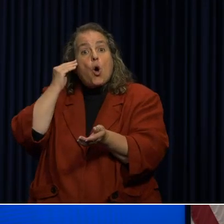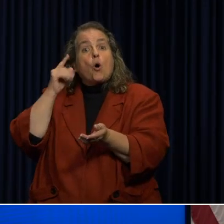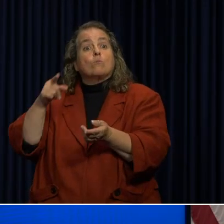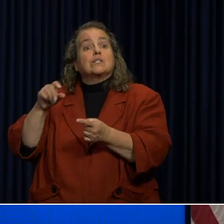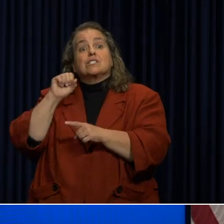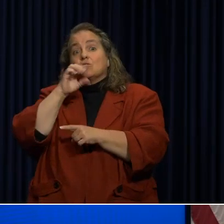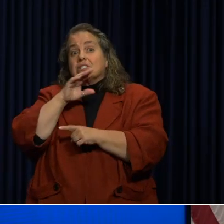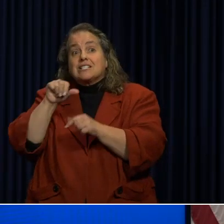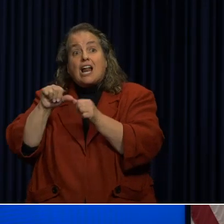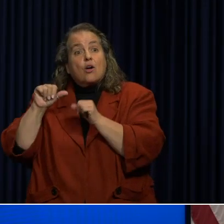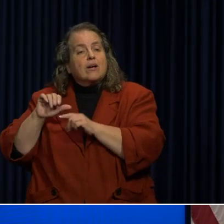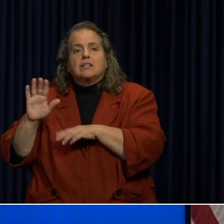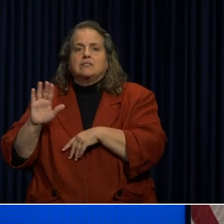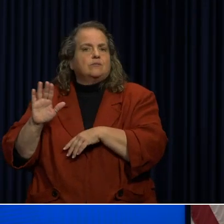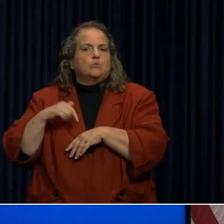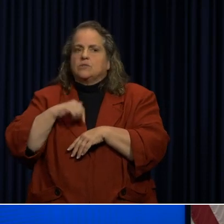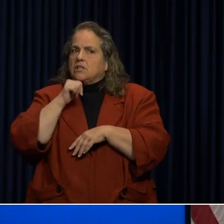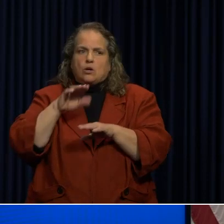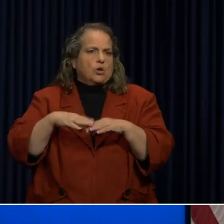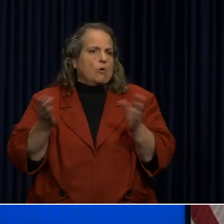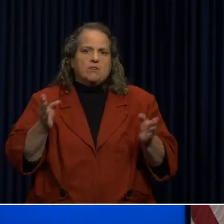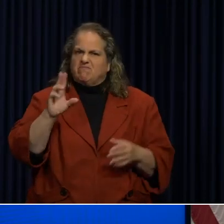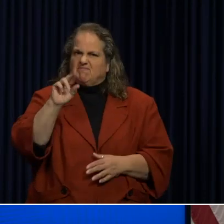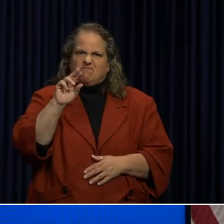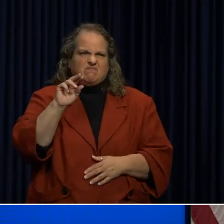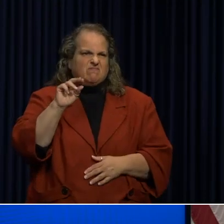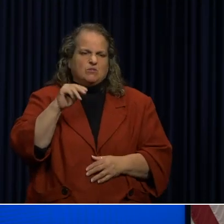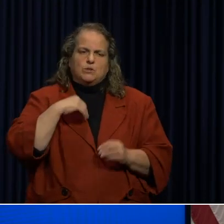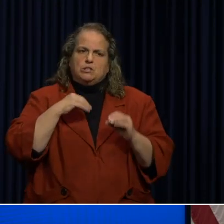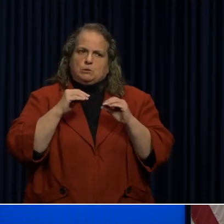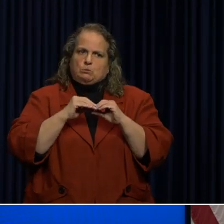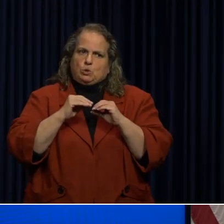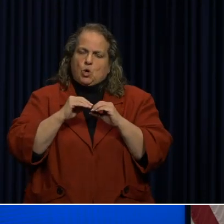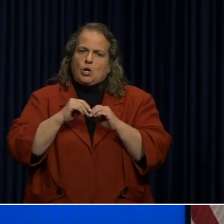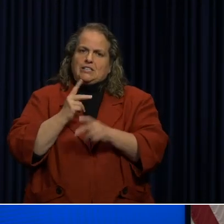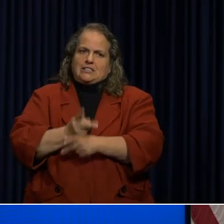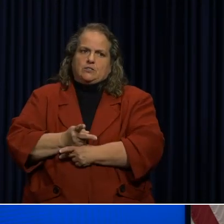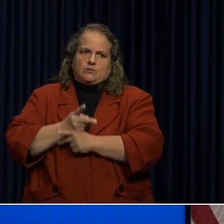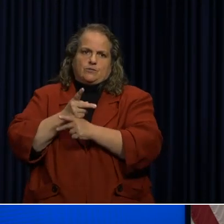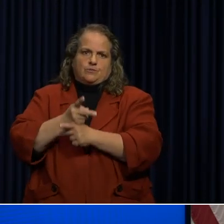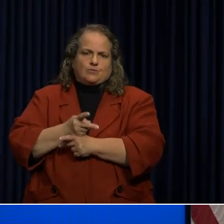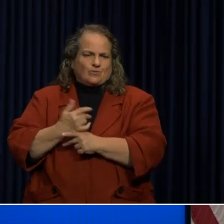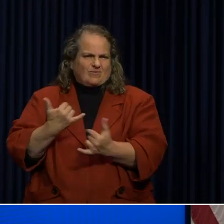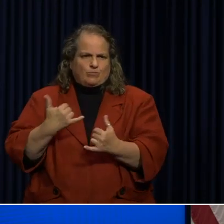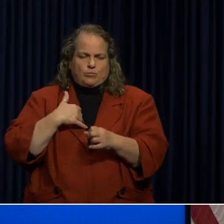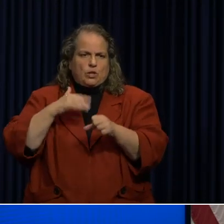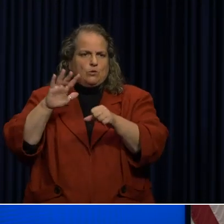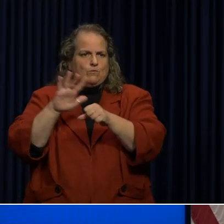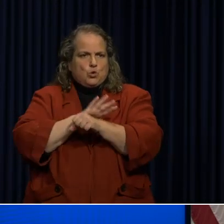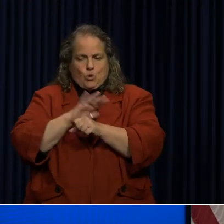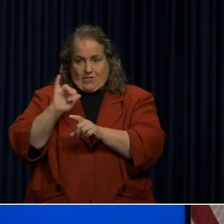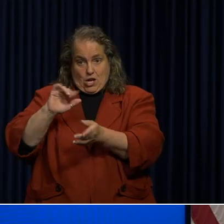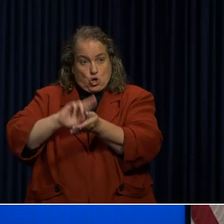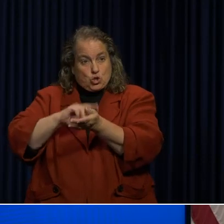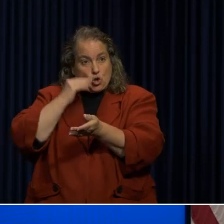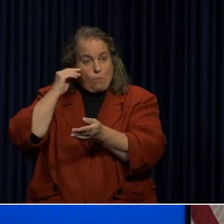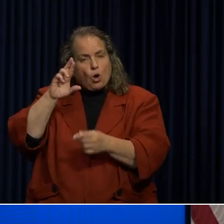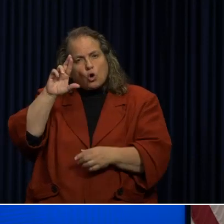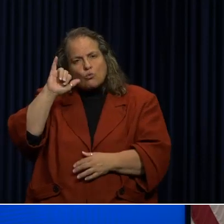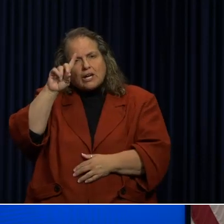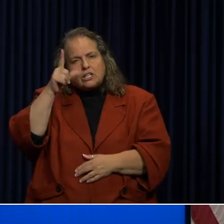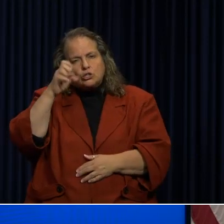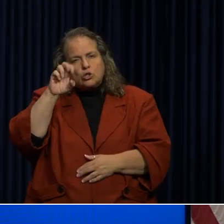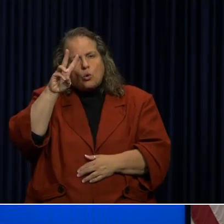giving greater scrutiny. We've started testing full facilities. We've started testing places like Ridgewood